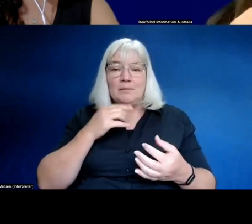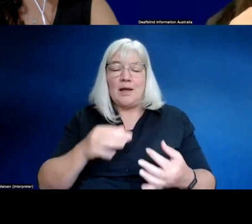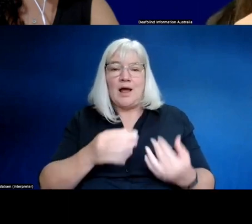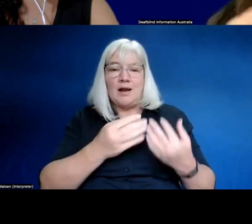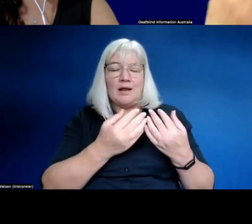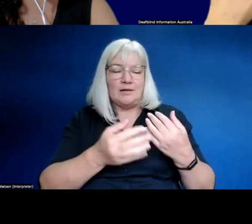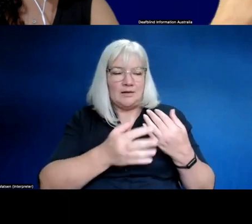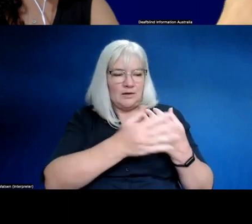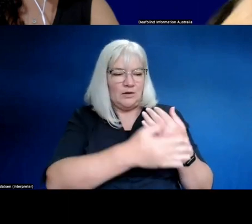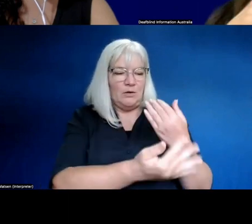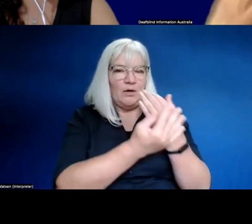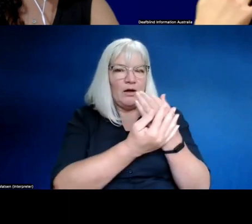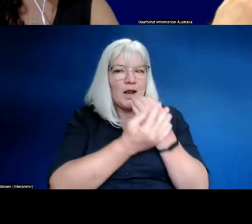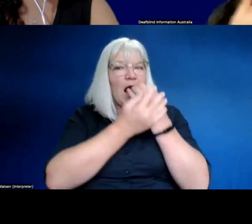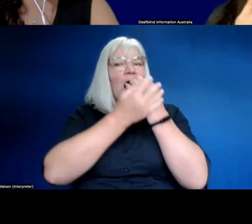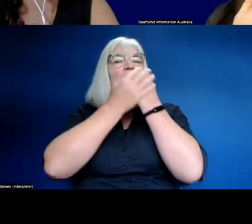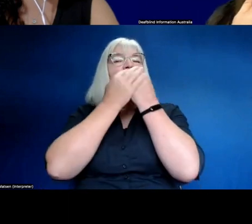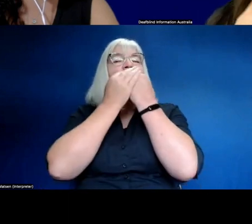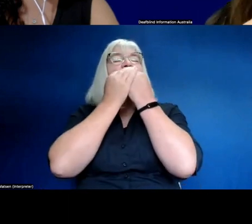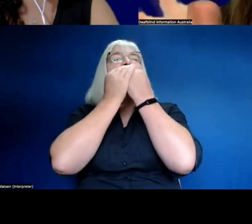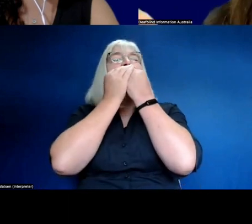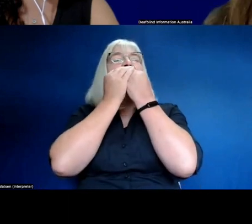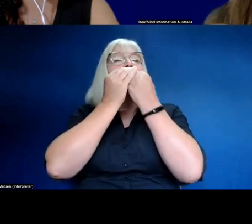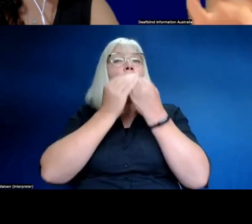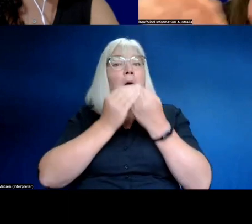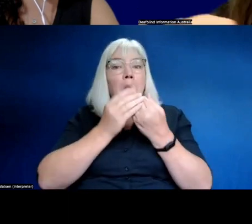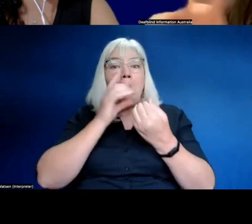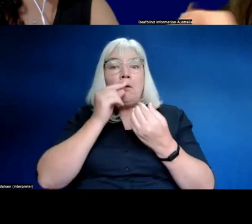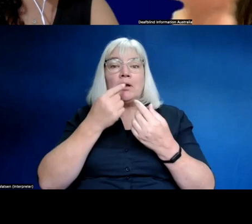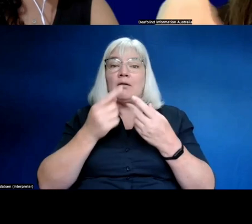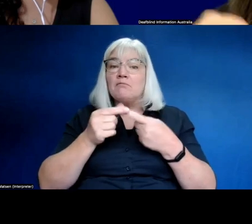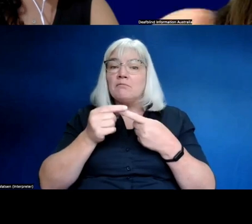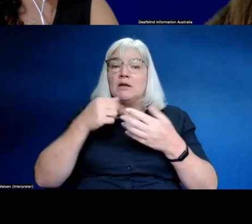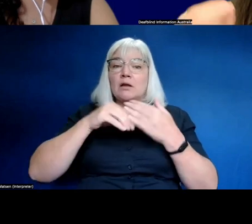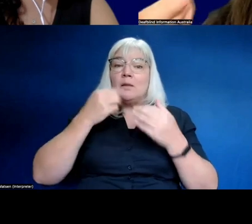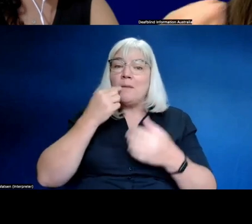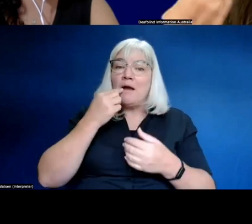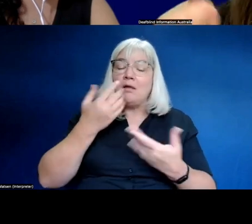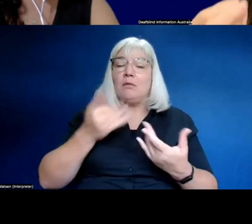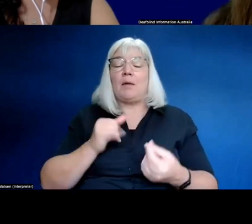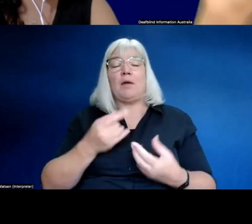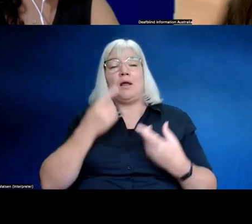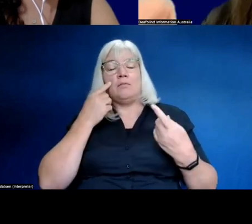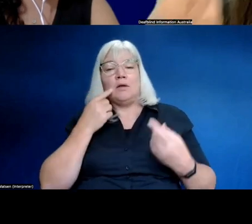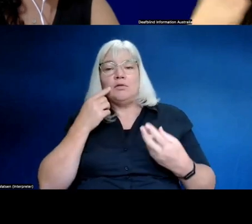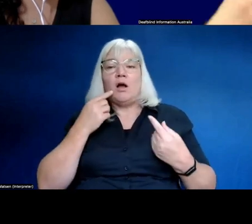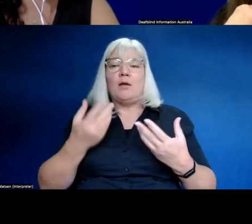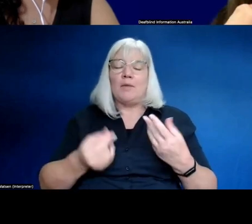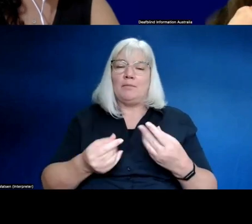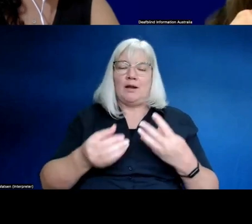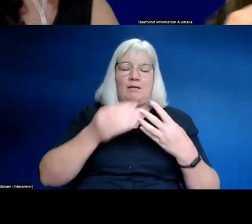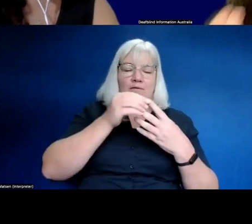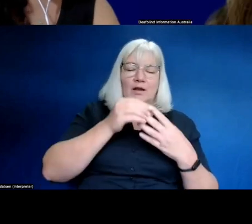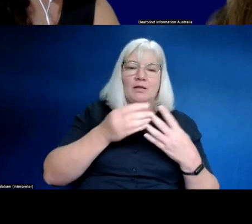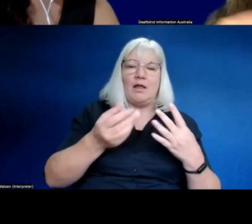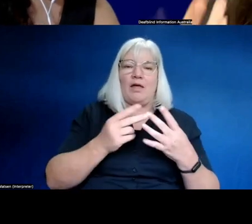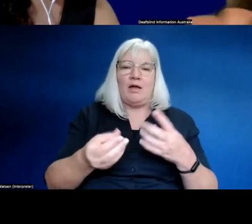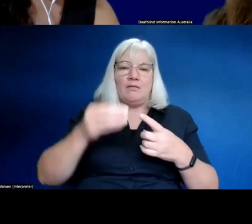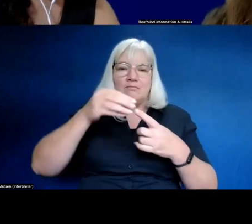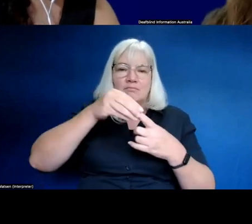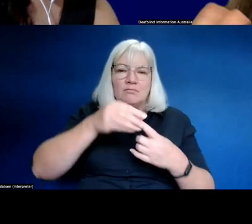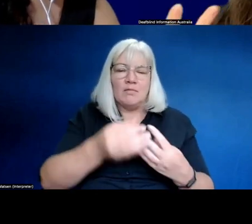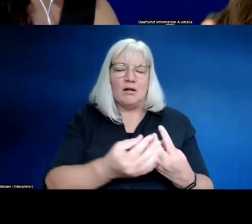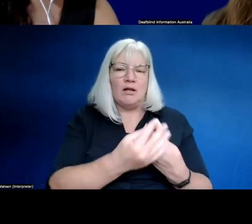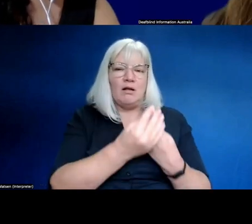your hands come with me, and we realize that fingers can go in our mouth. So then we do fingers, and then there might be other things on our fingers that then end up in our mouth.